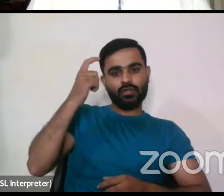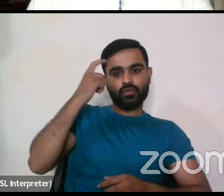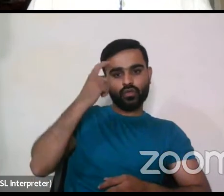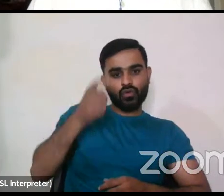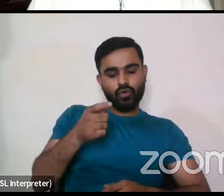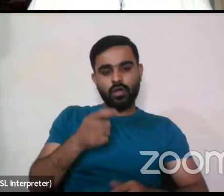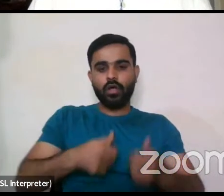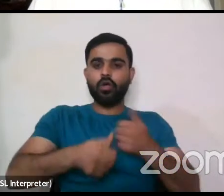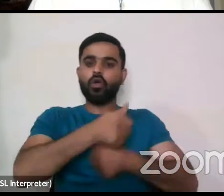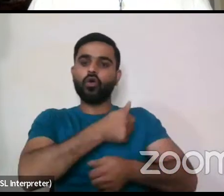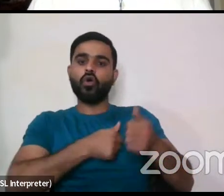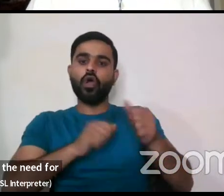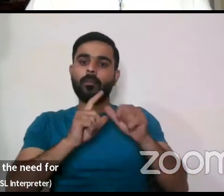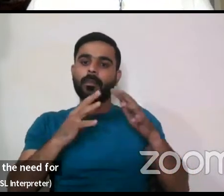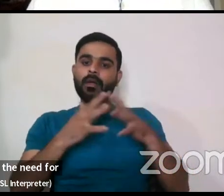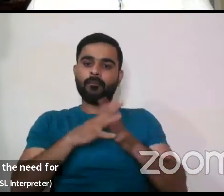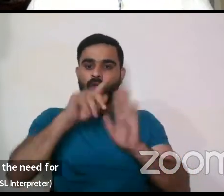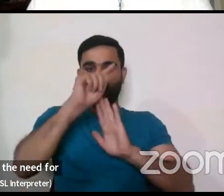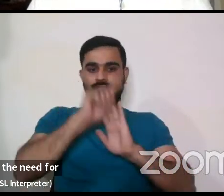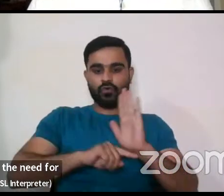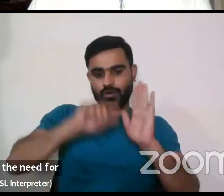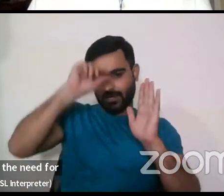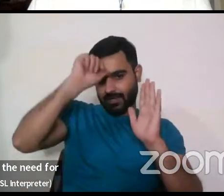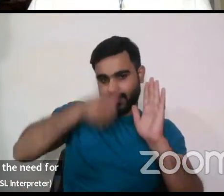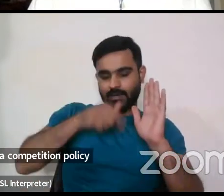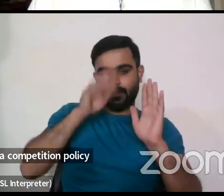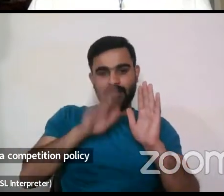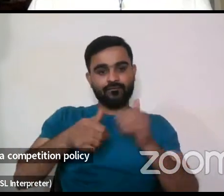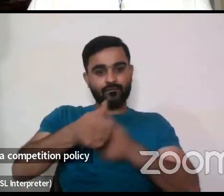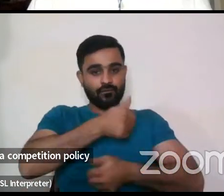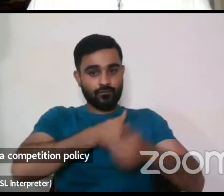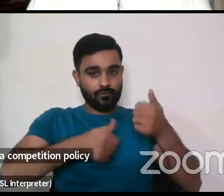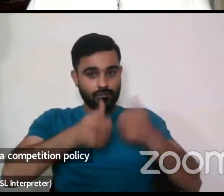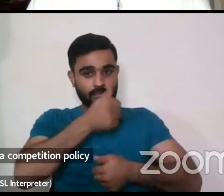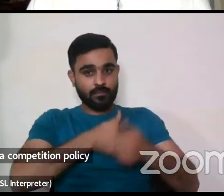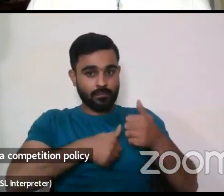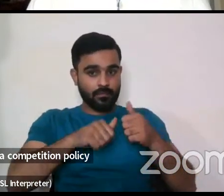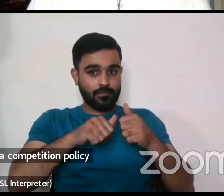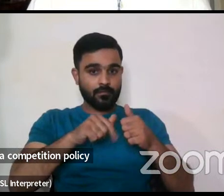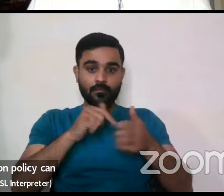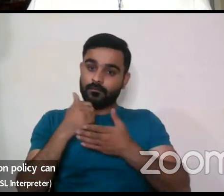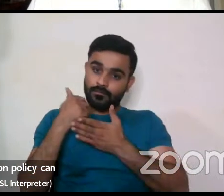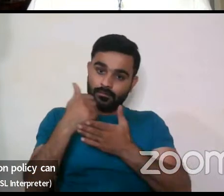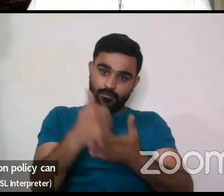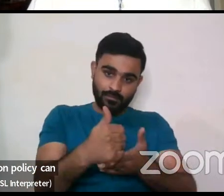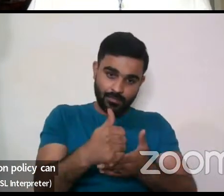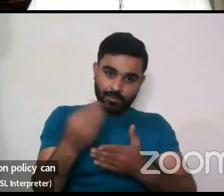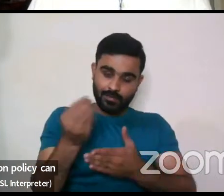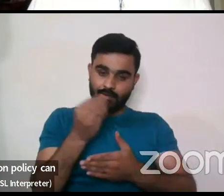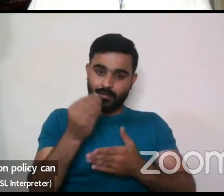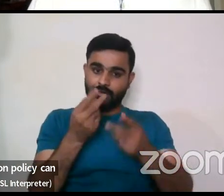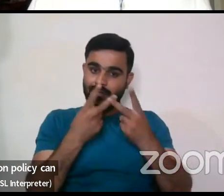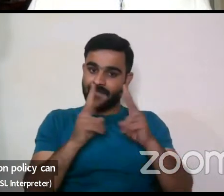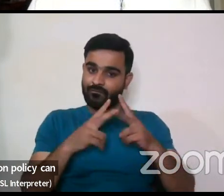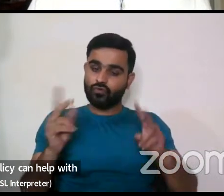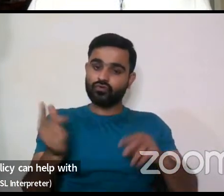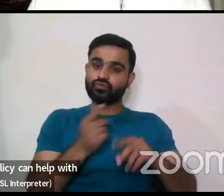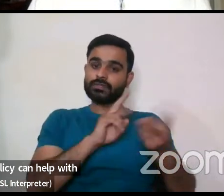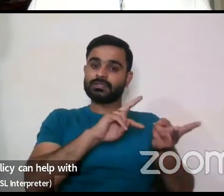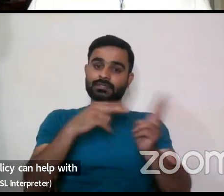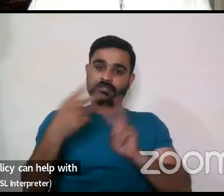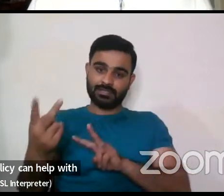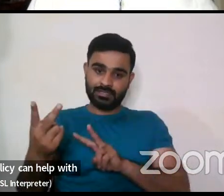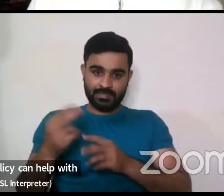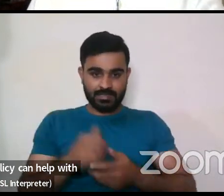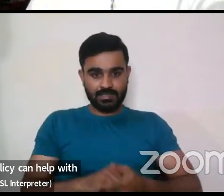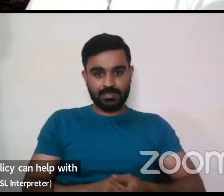for a competition policy in India? And do you think having a competition policy can help with some sort of diffusion and transfer to happen